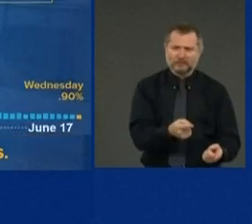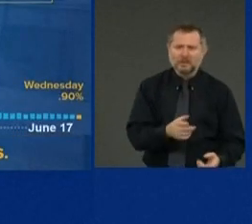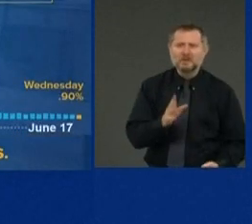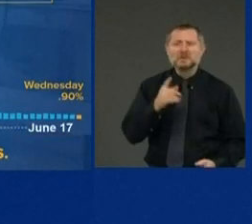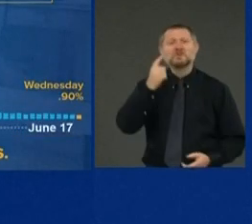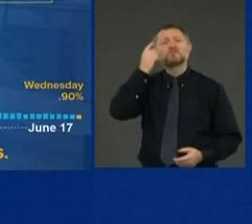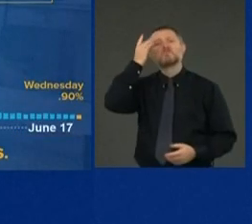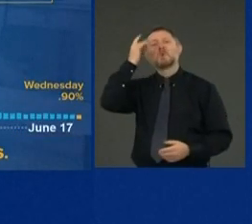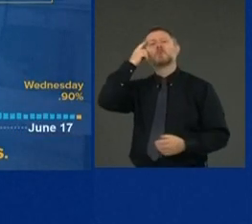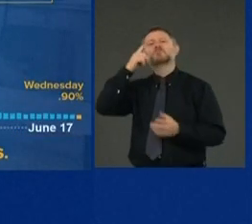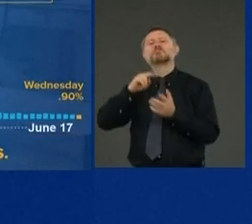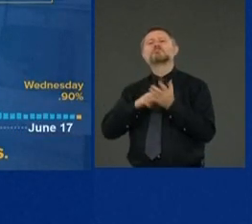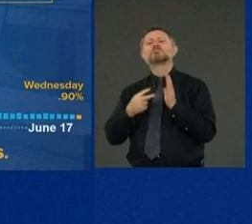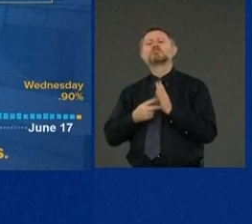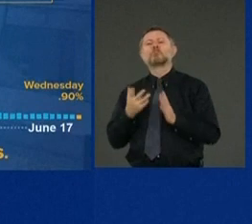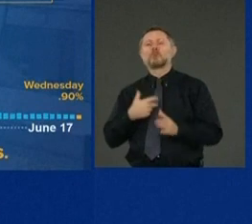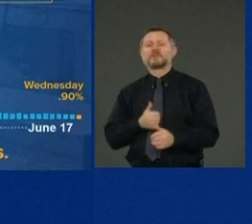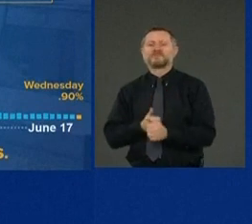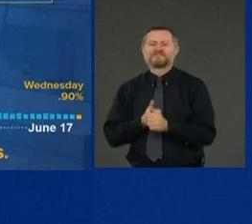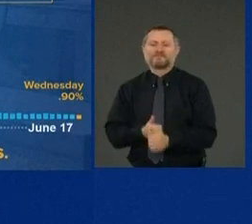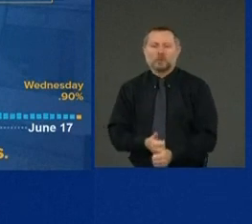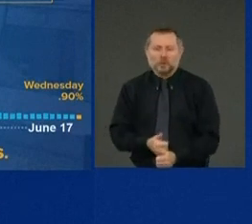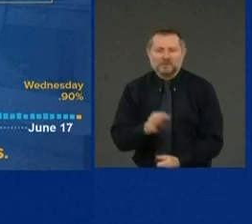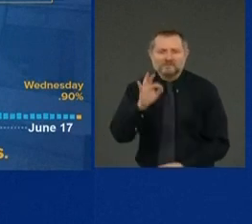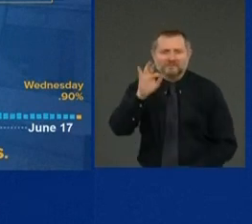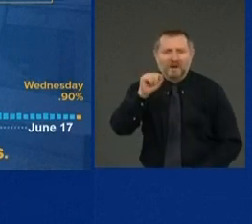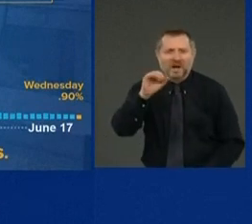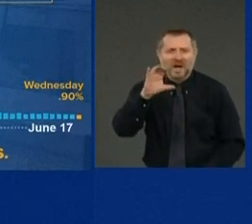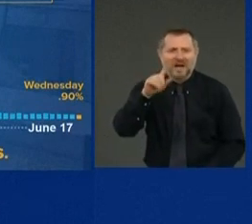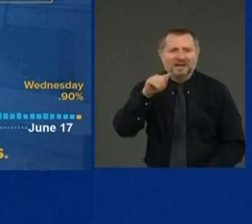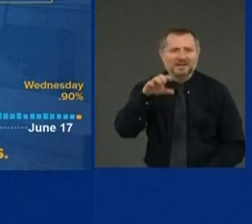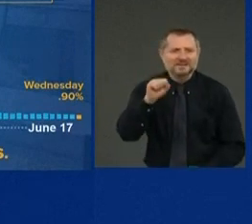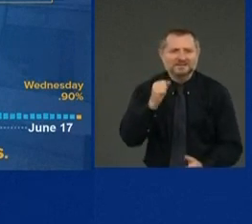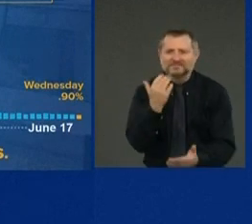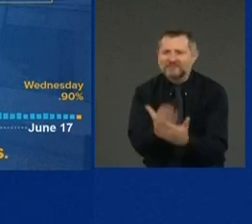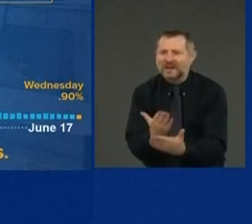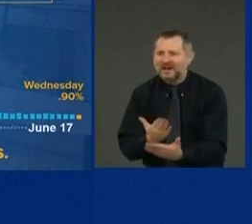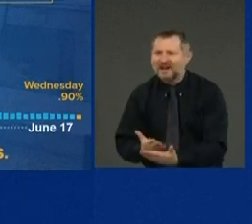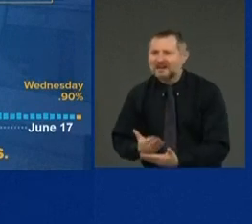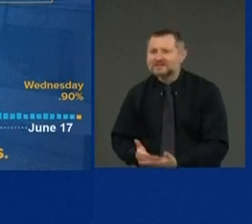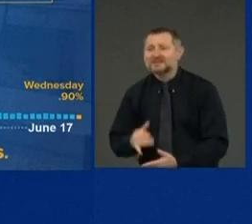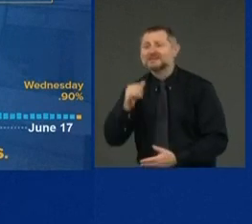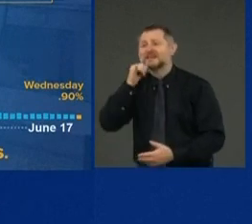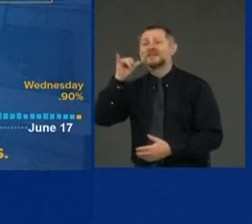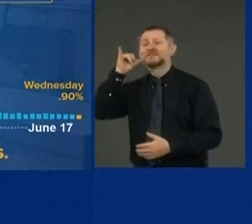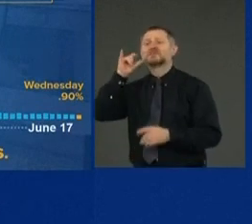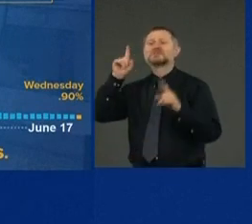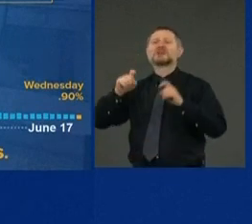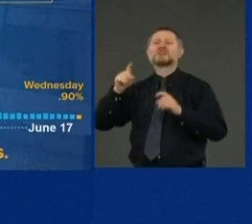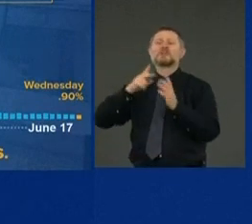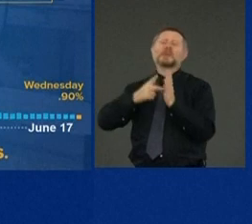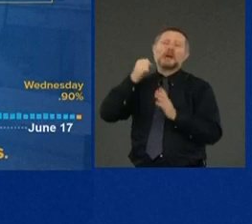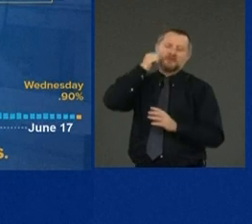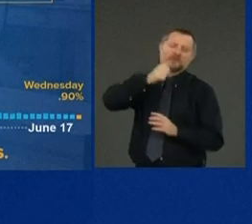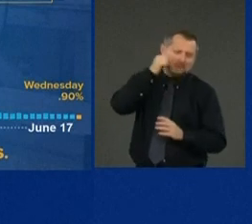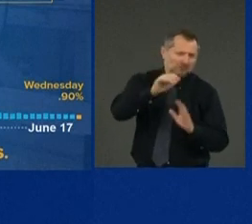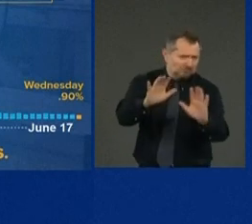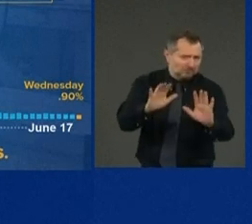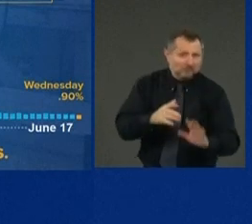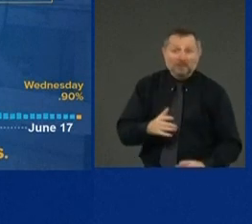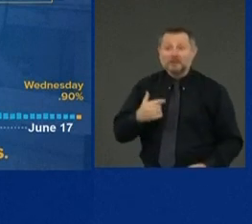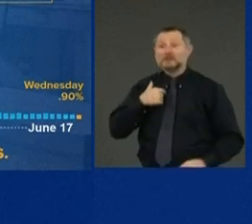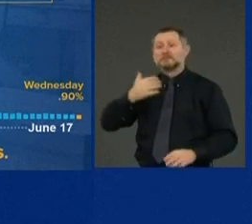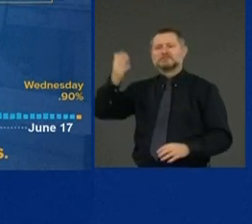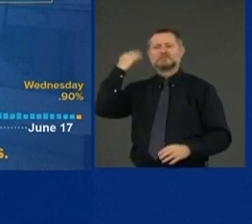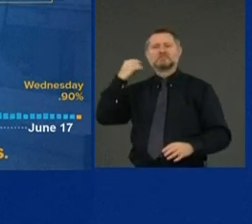we follow the facts. We did testing yesterday. We do testing every day. We did